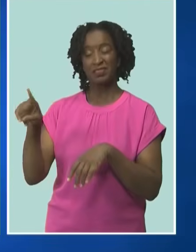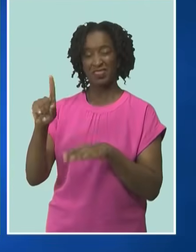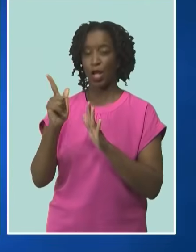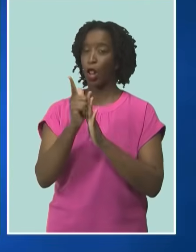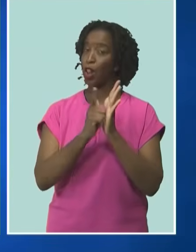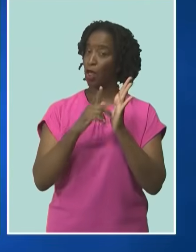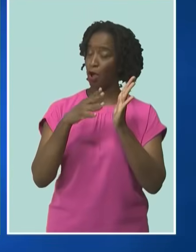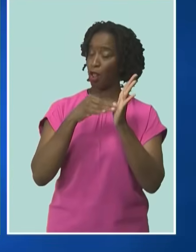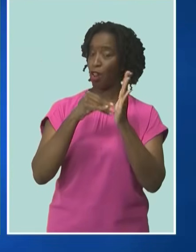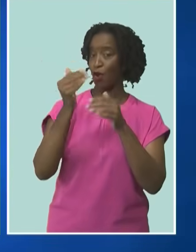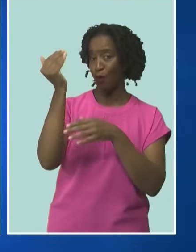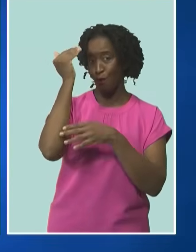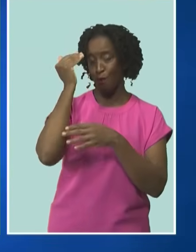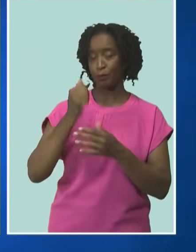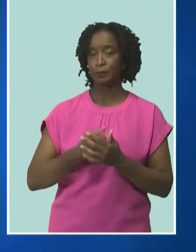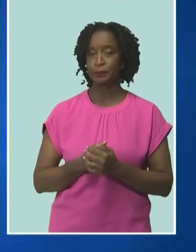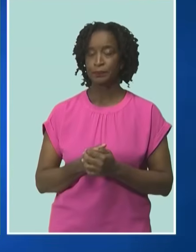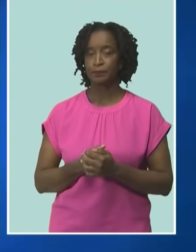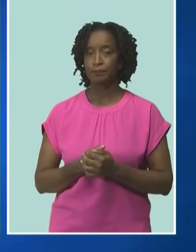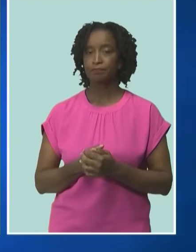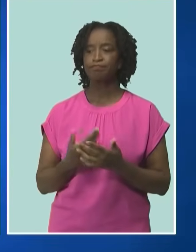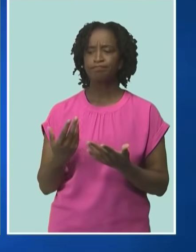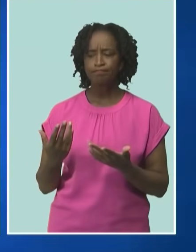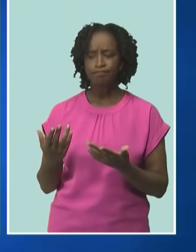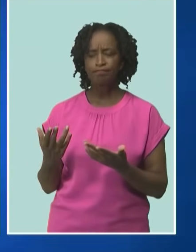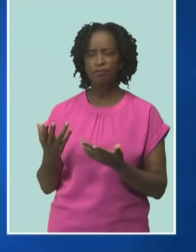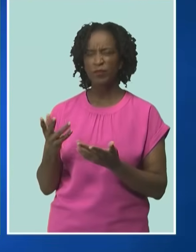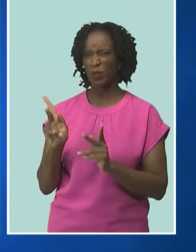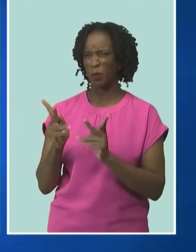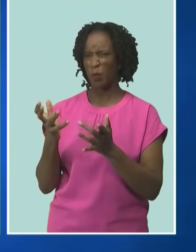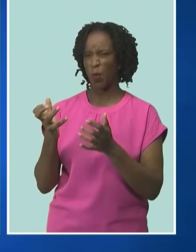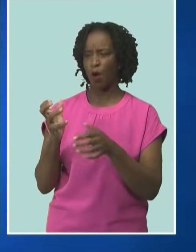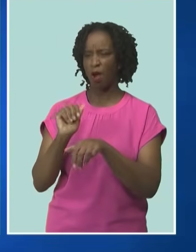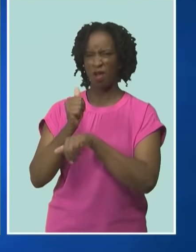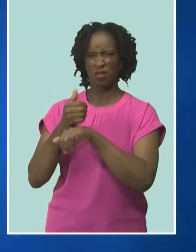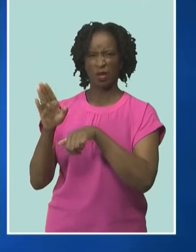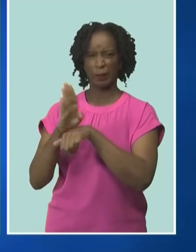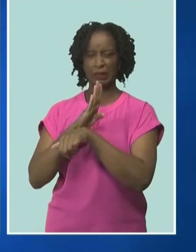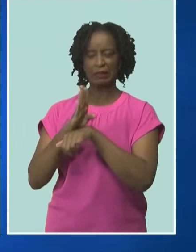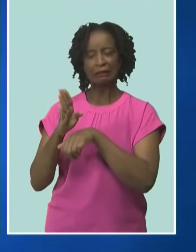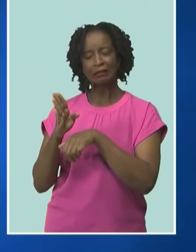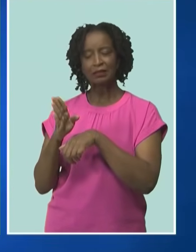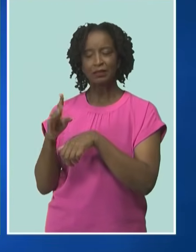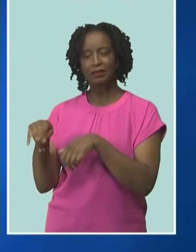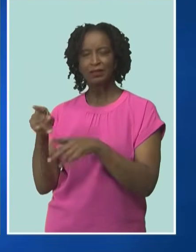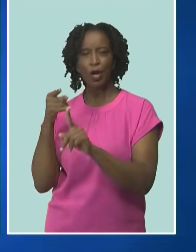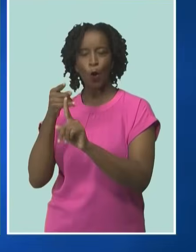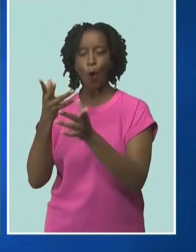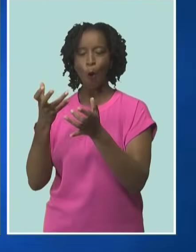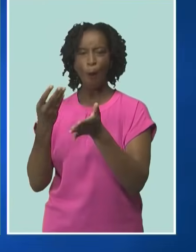line for persons who operate business is always to make as much money as they can, and